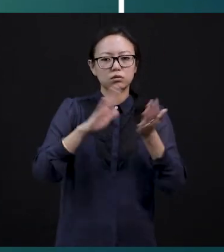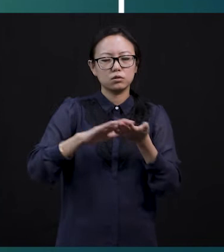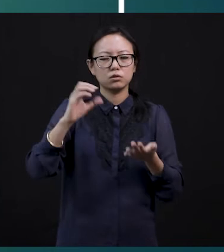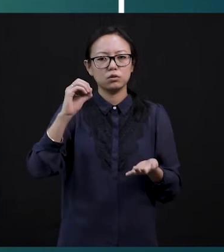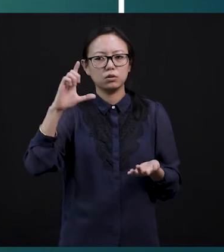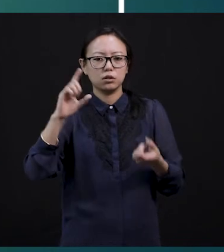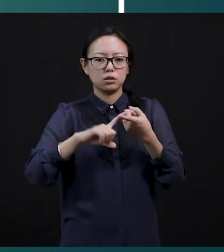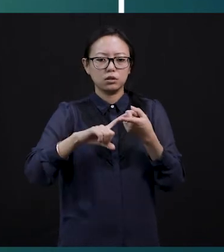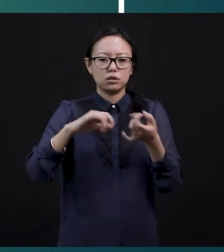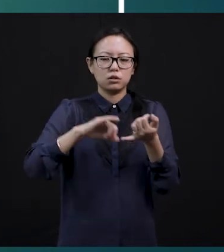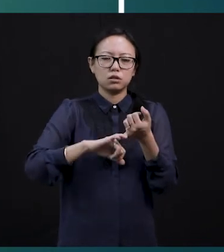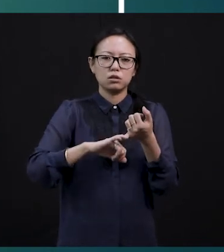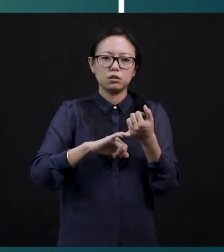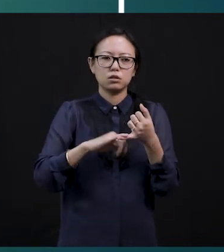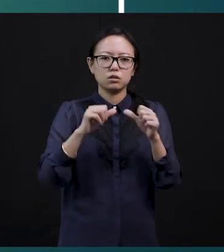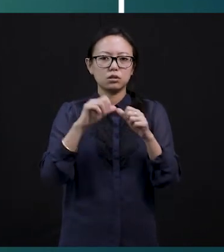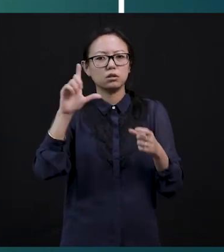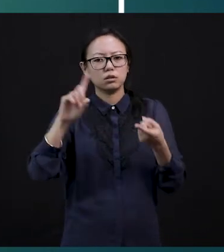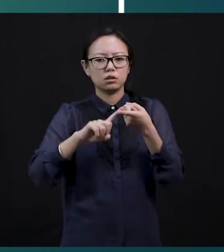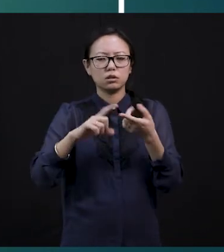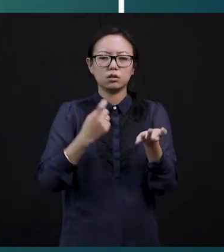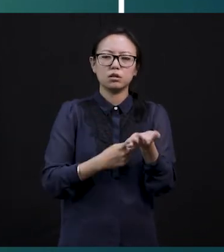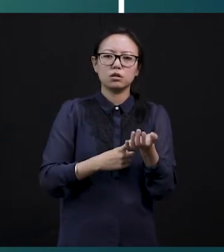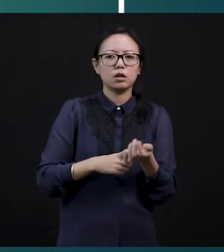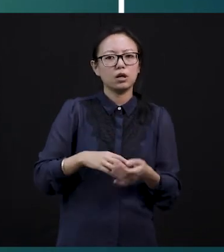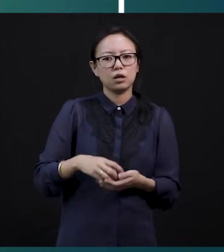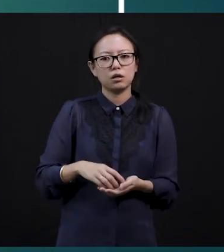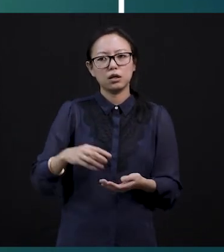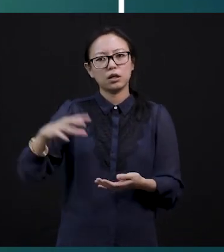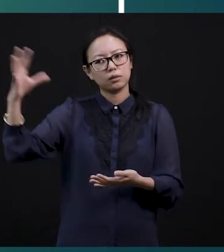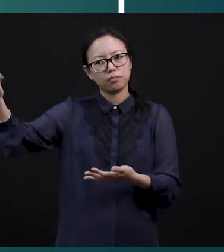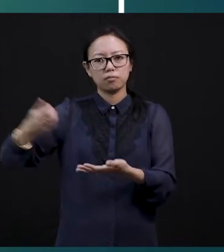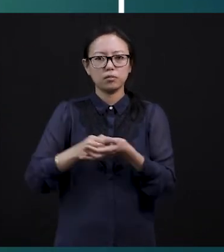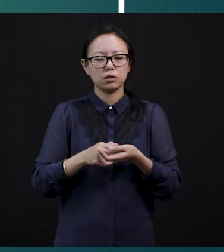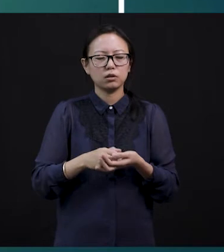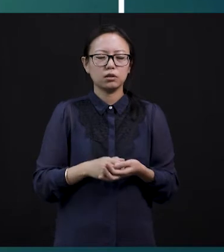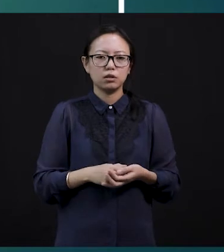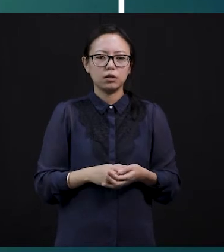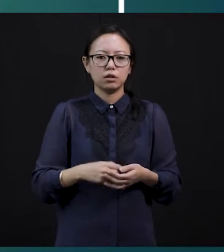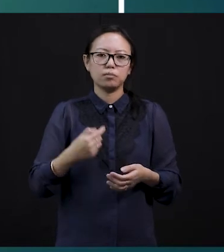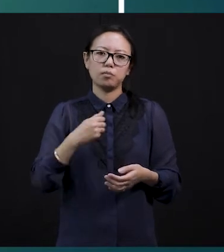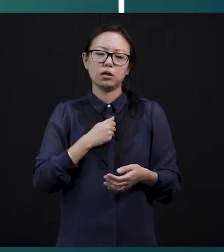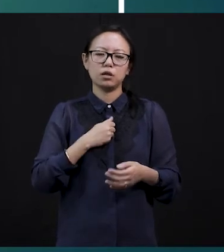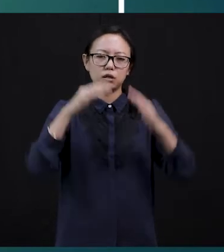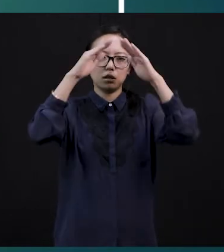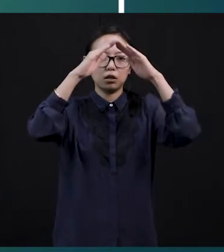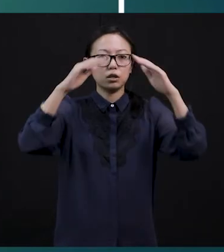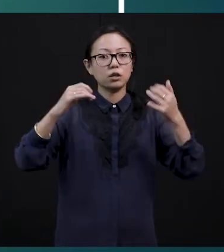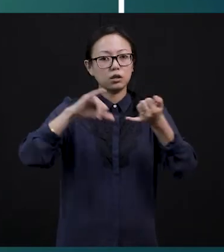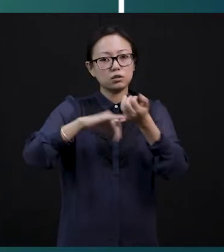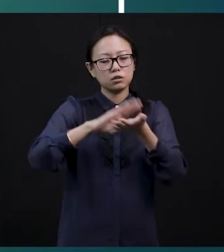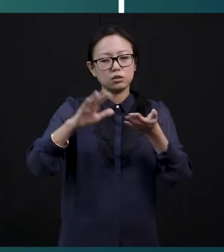be finding lots and lots of fabric, lots and lots of clothes to buy. And then those wholesaler is going to